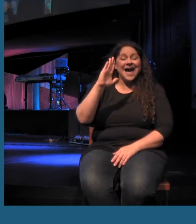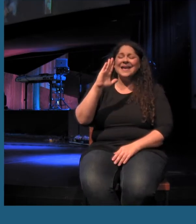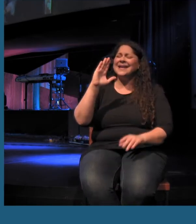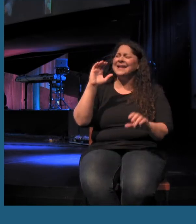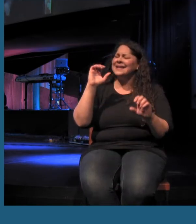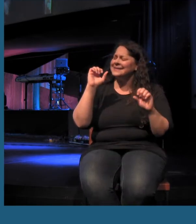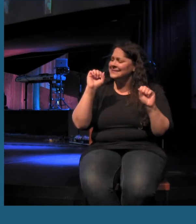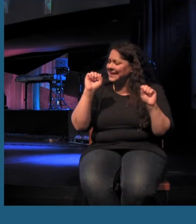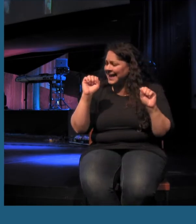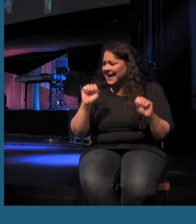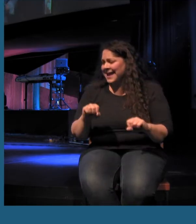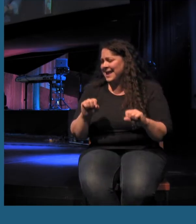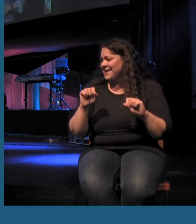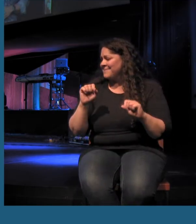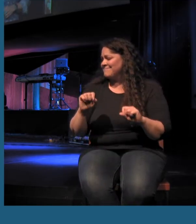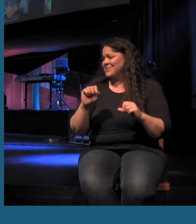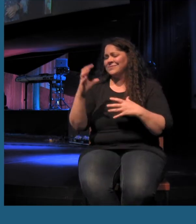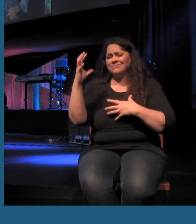to do